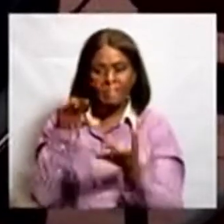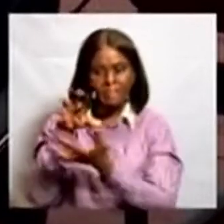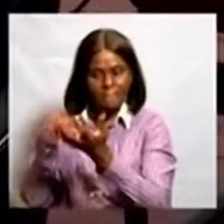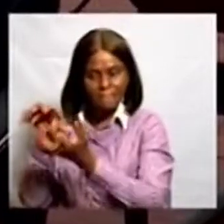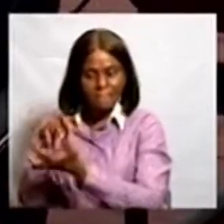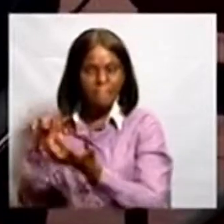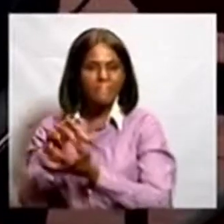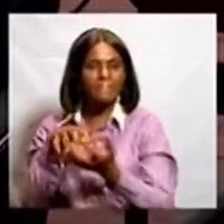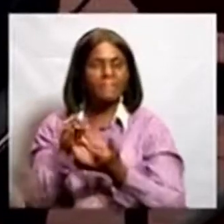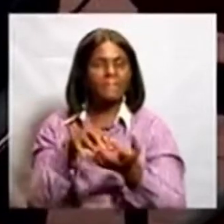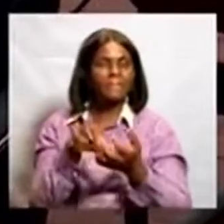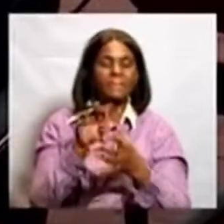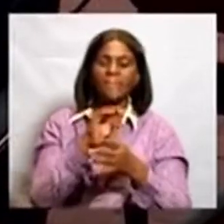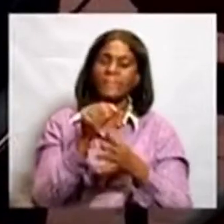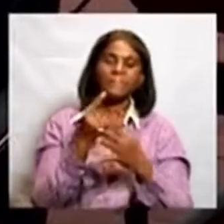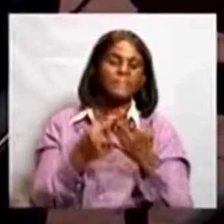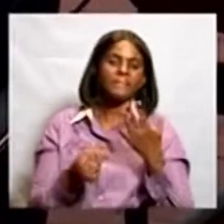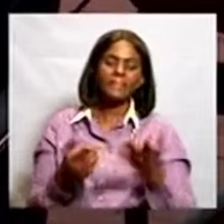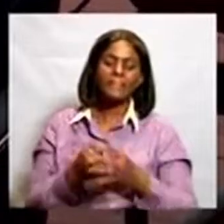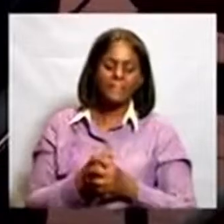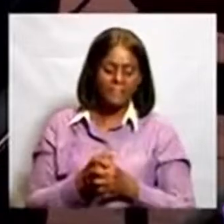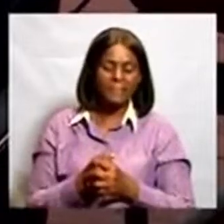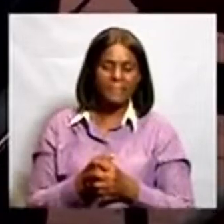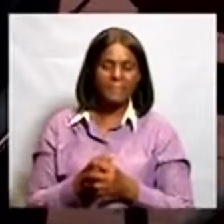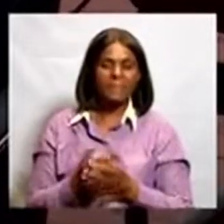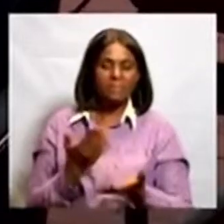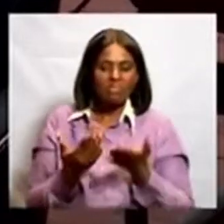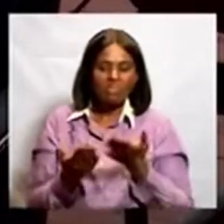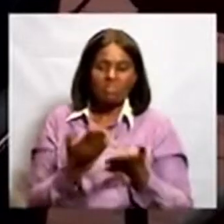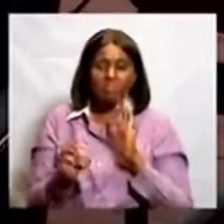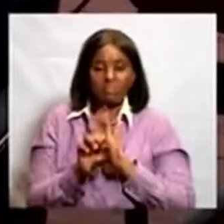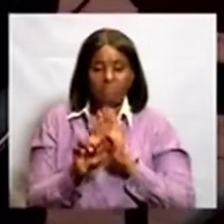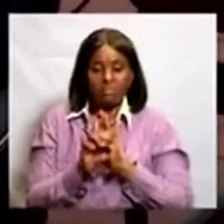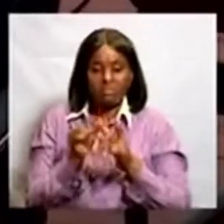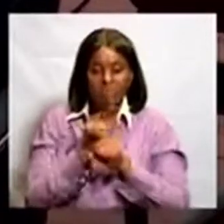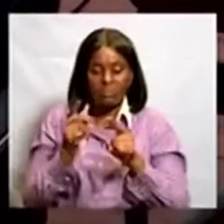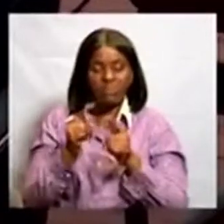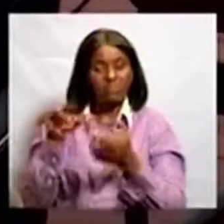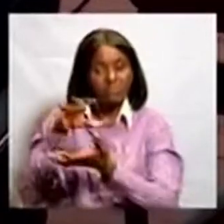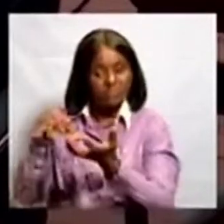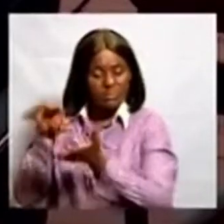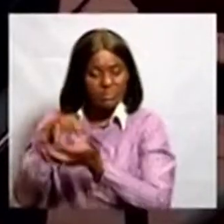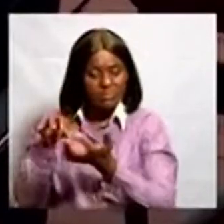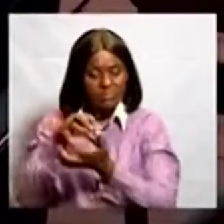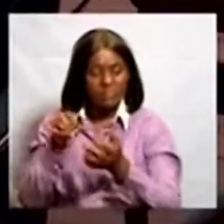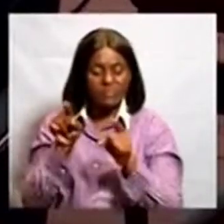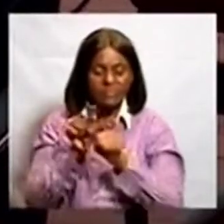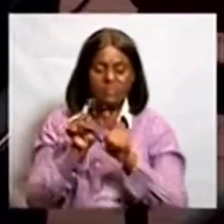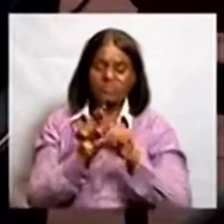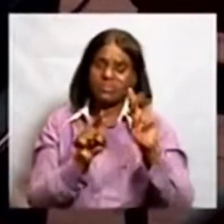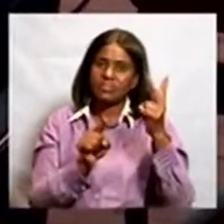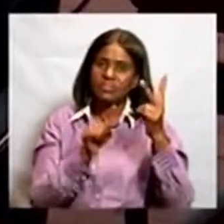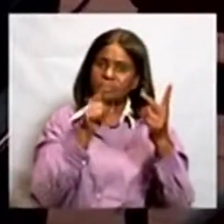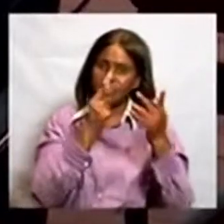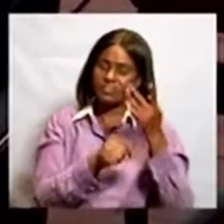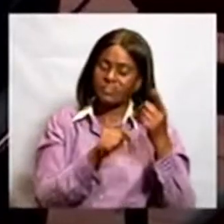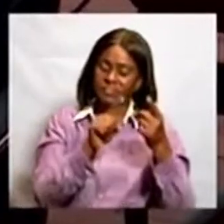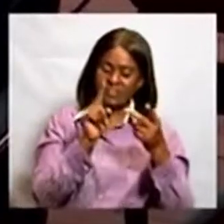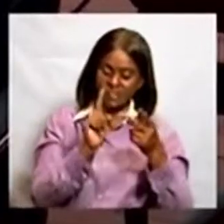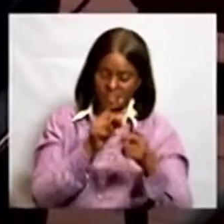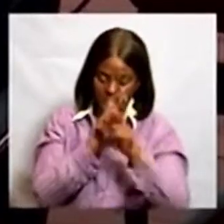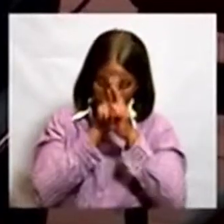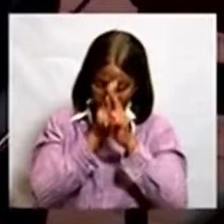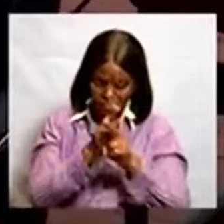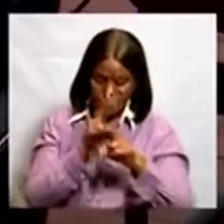manipulation or maybe just manipulation? Then the second one, Honorable